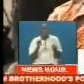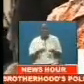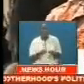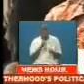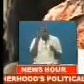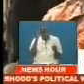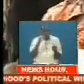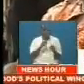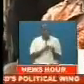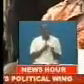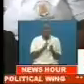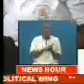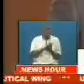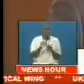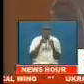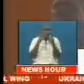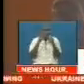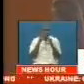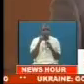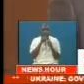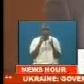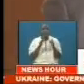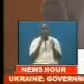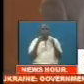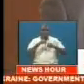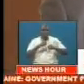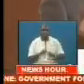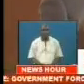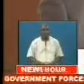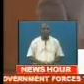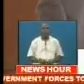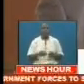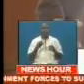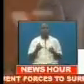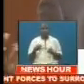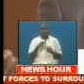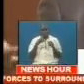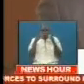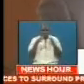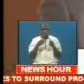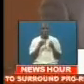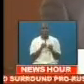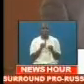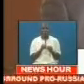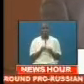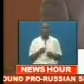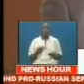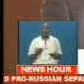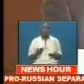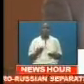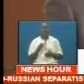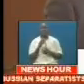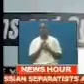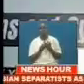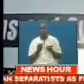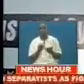yet stressed the need for vigilance. So when you are talking about this, obviously that purpose is the bleeding. You can have